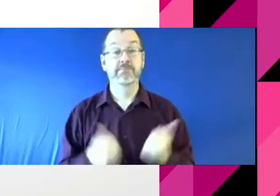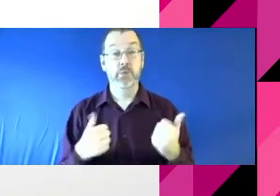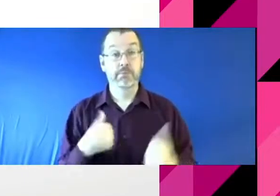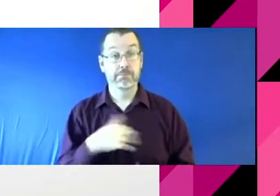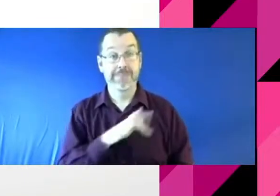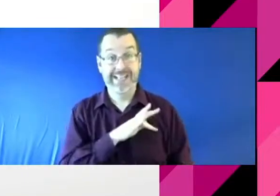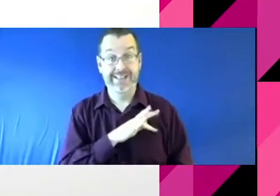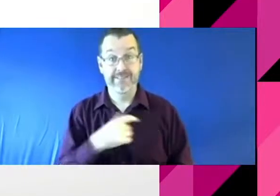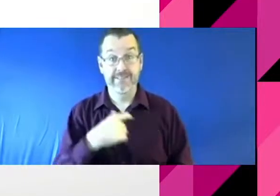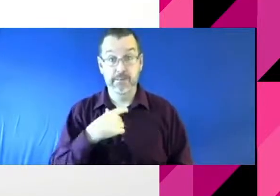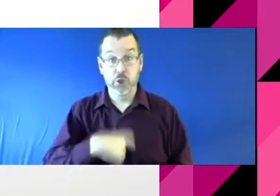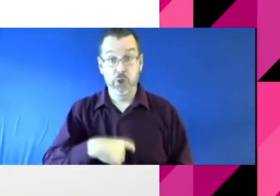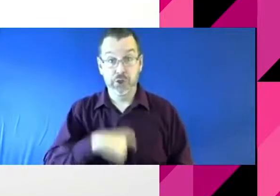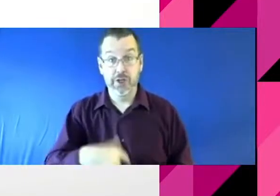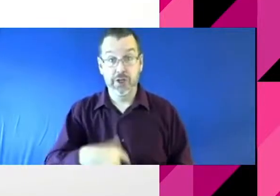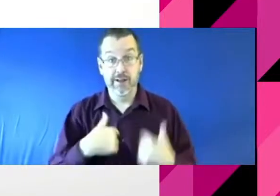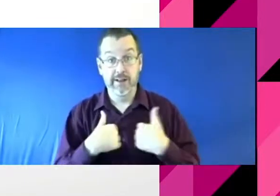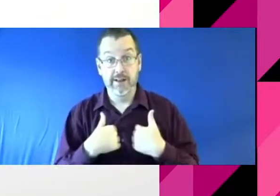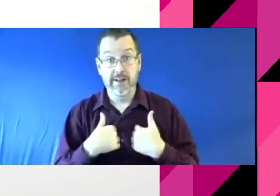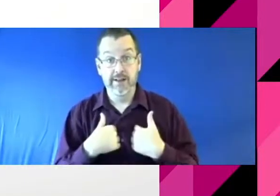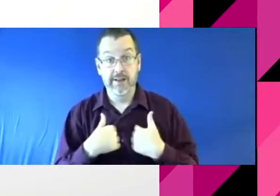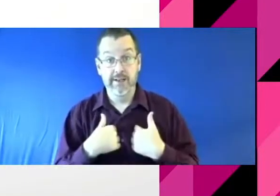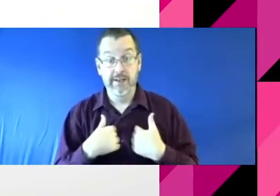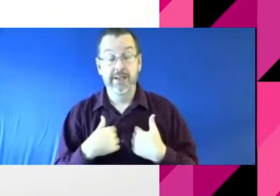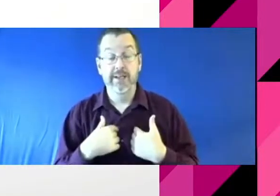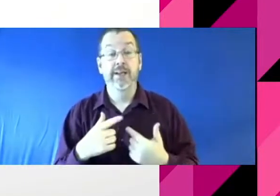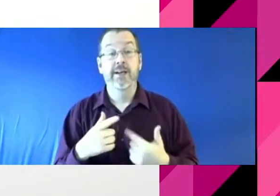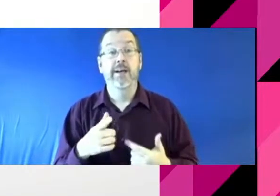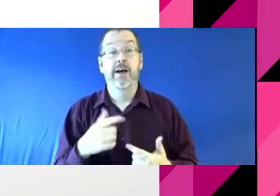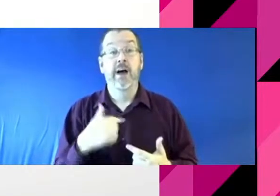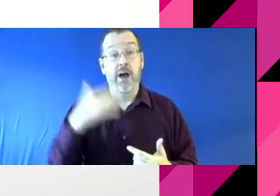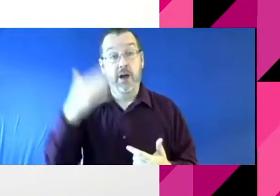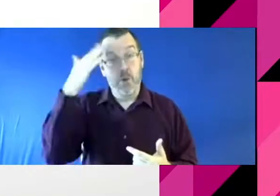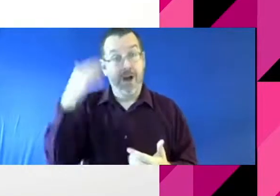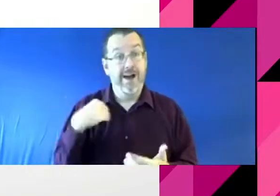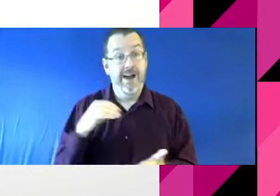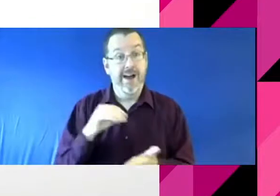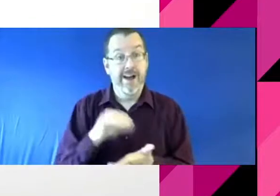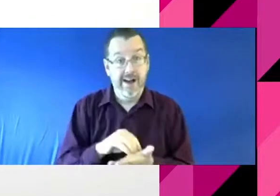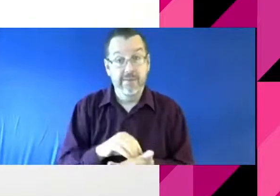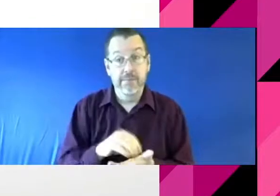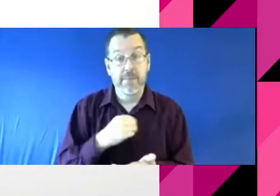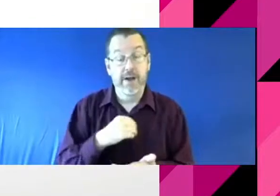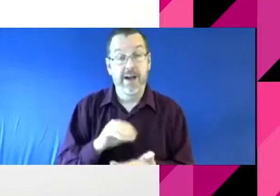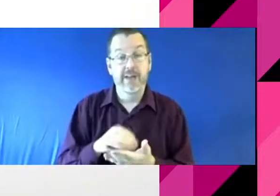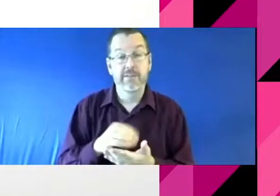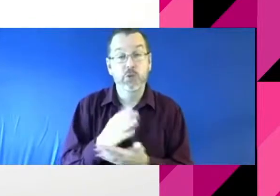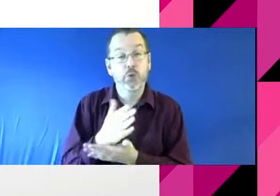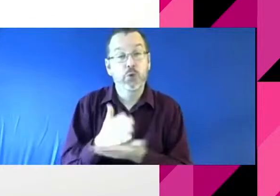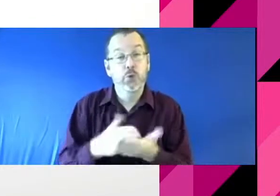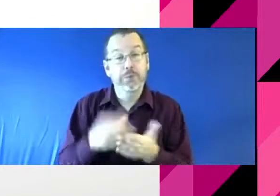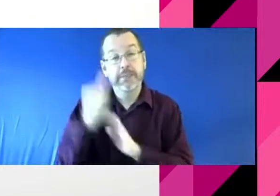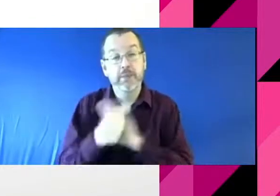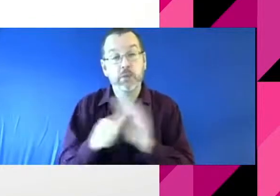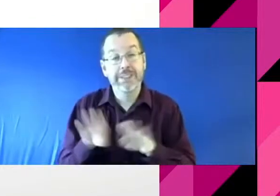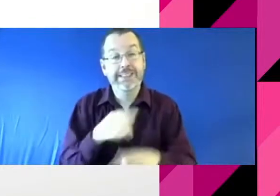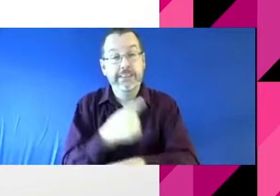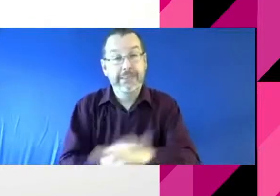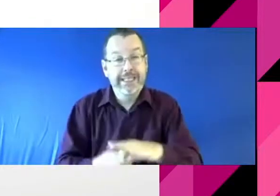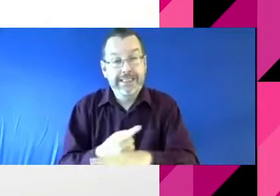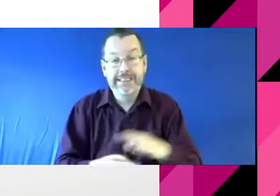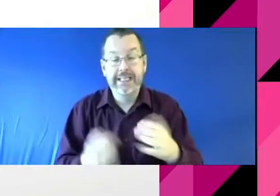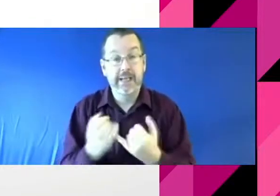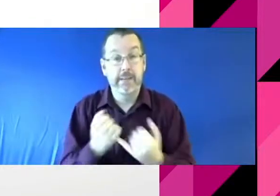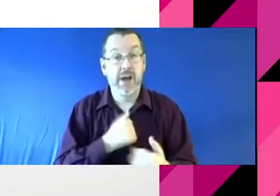own sister has spina bifida hydrocephalus, my goddaughter has Down syndrome, and so I have a very personal,